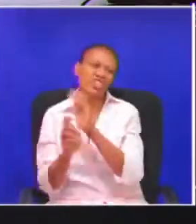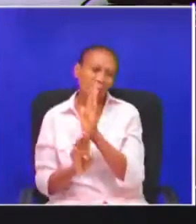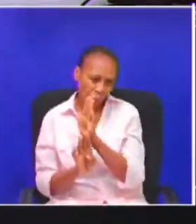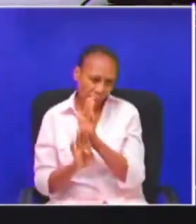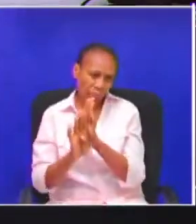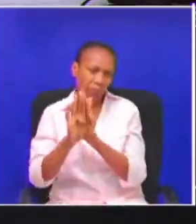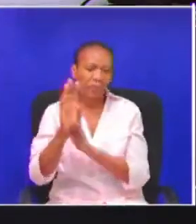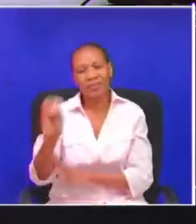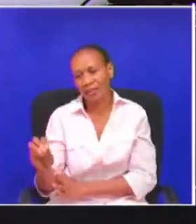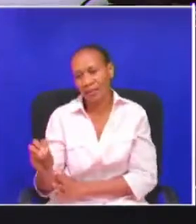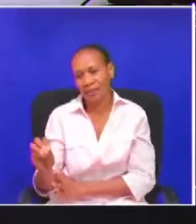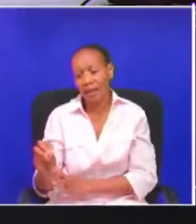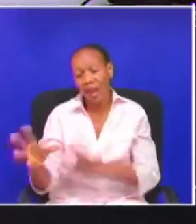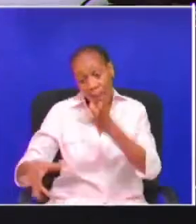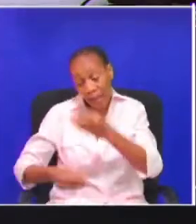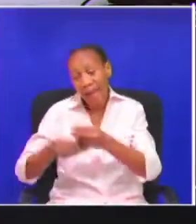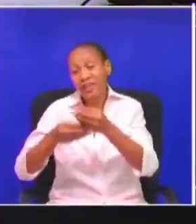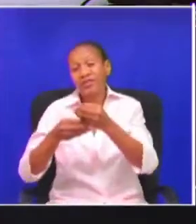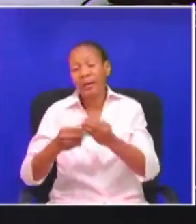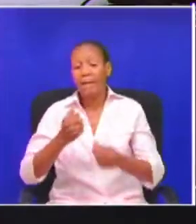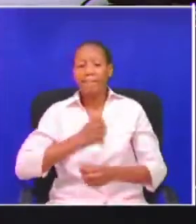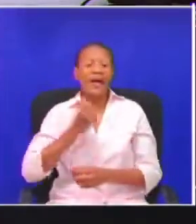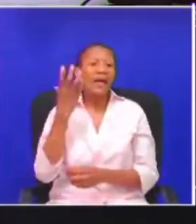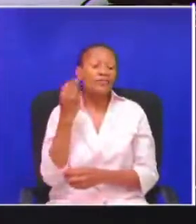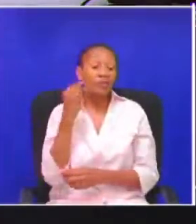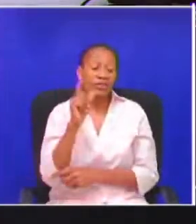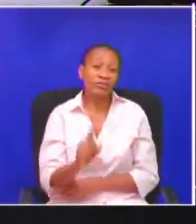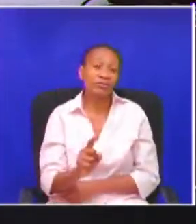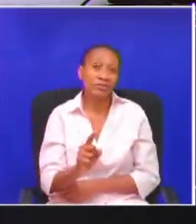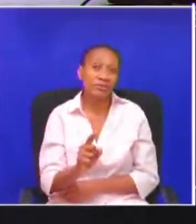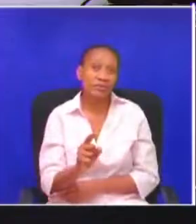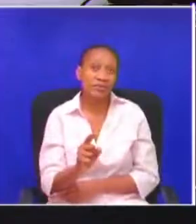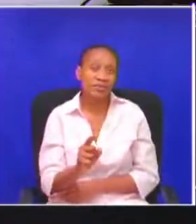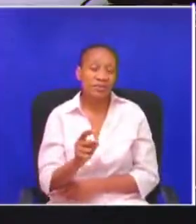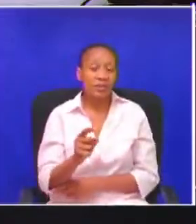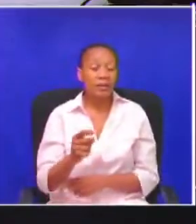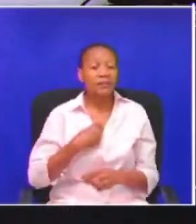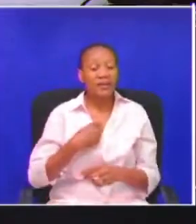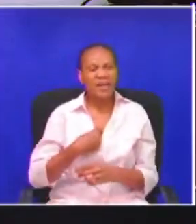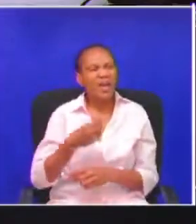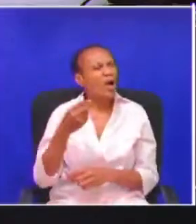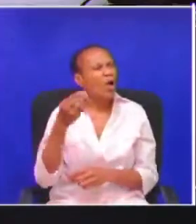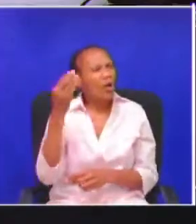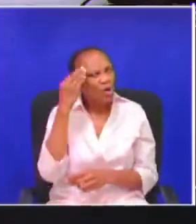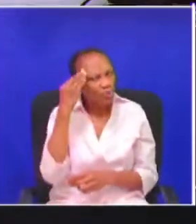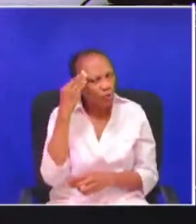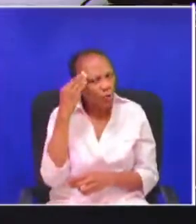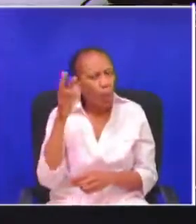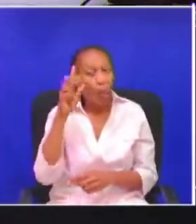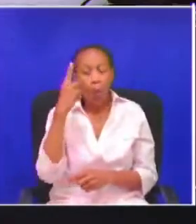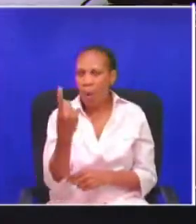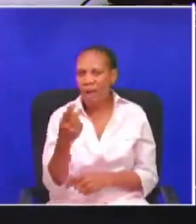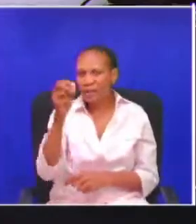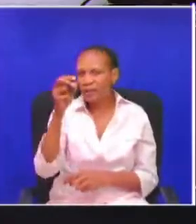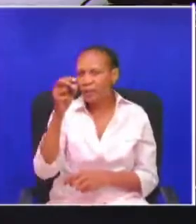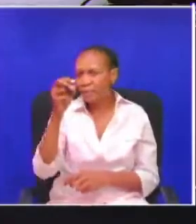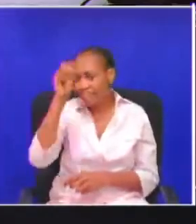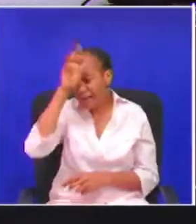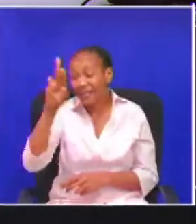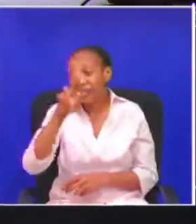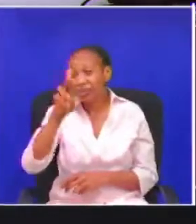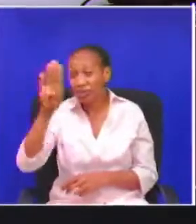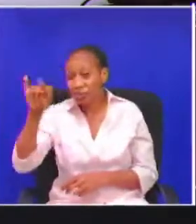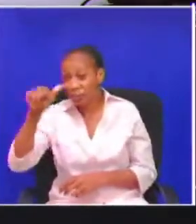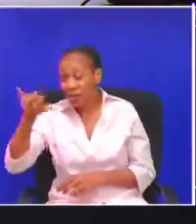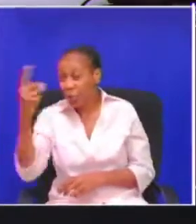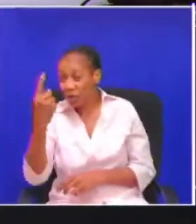add quickly, my information is it's not only Richards Bay Minerals that has been facing these problems. It's a